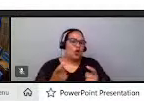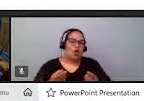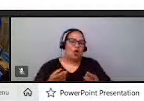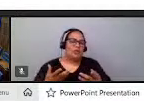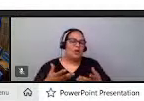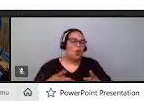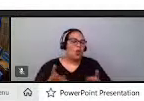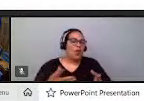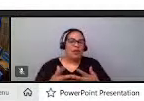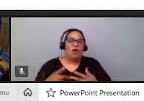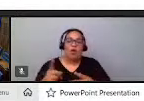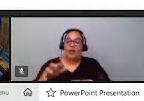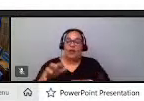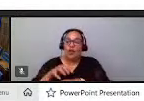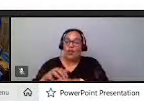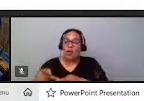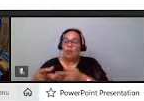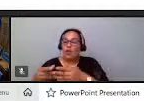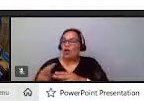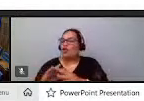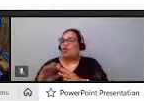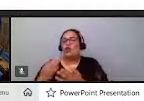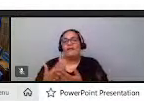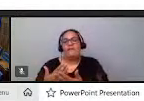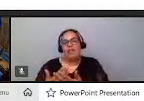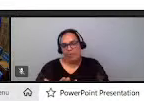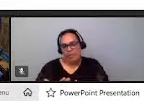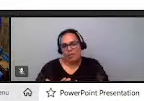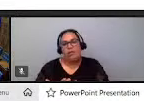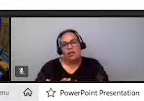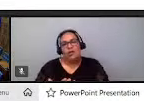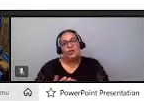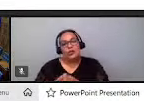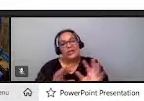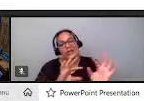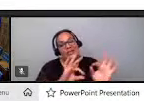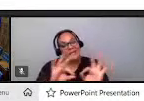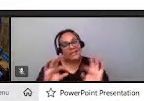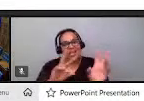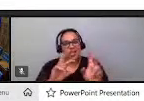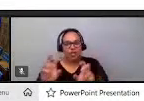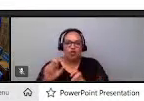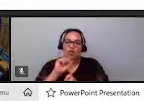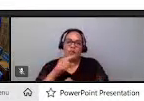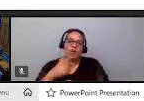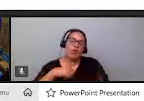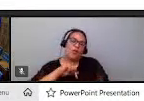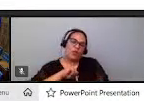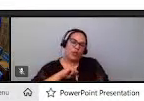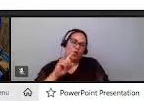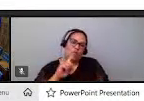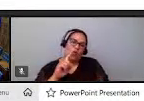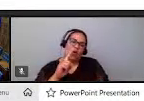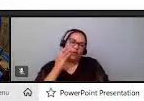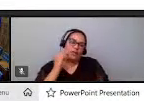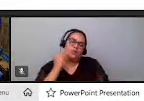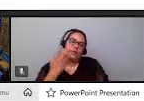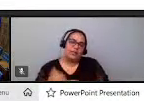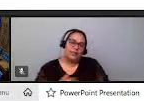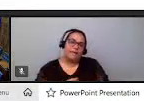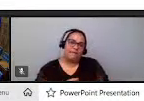because those agricultural products are not available so these are some of the issues that we um are faced